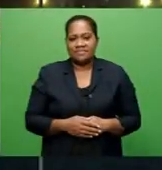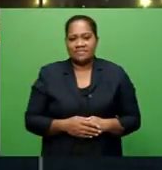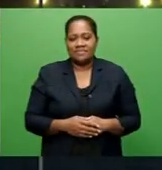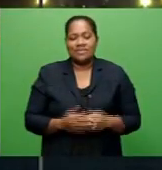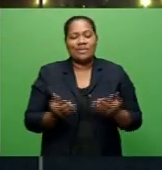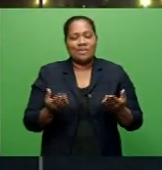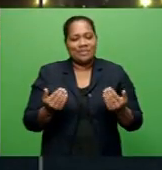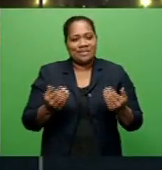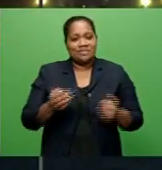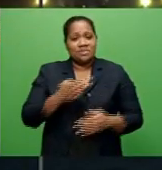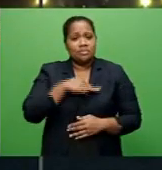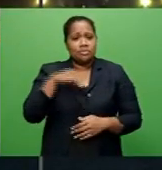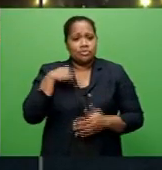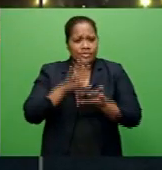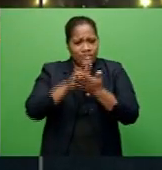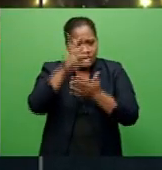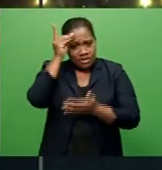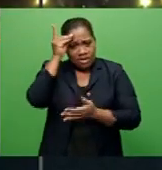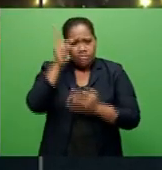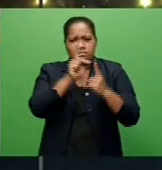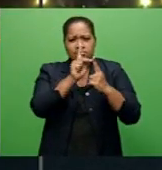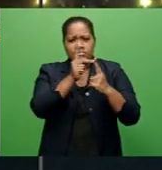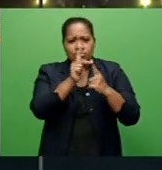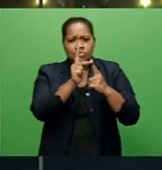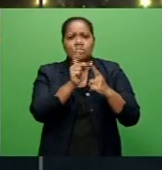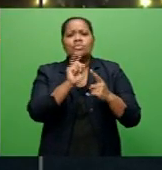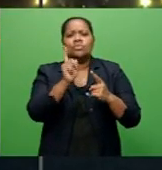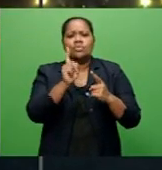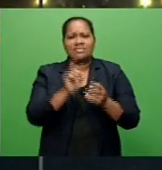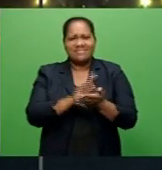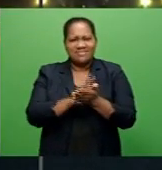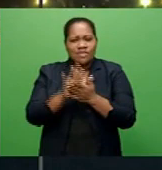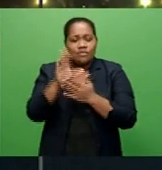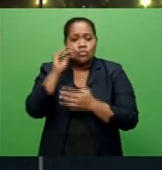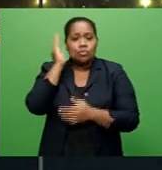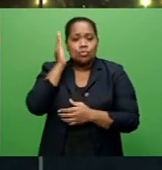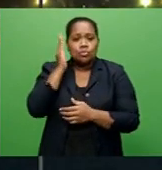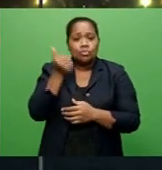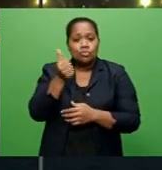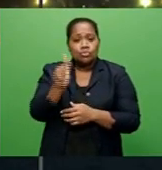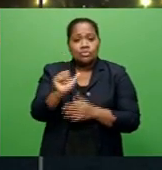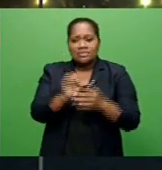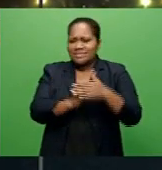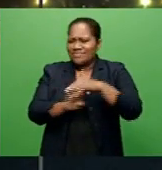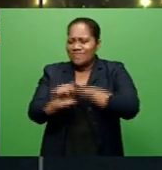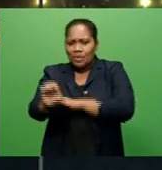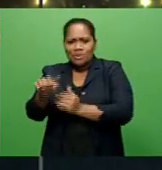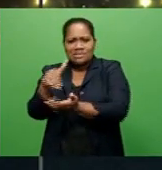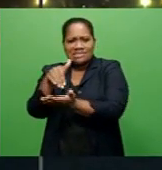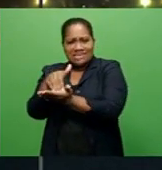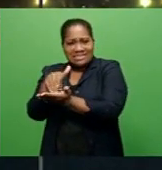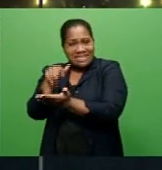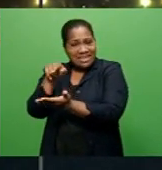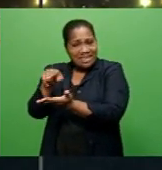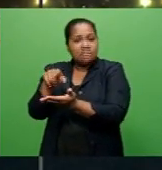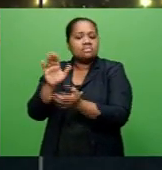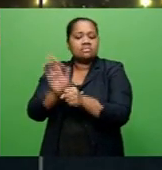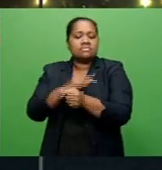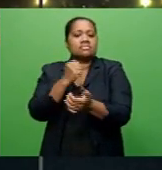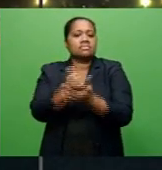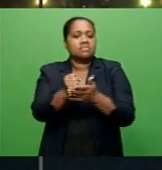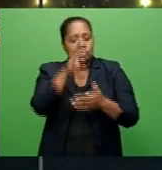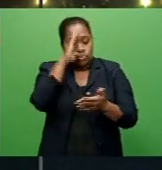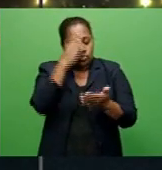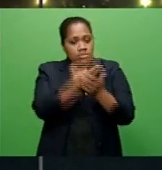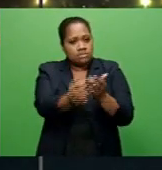Welcome back. The Ministry of Education is prioritizing the sanitation of schools used as evacuation centers to ensure students' safety